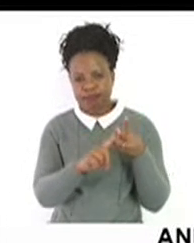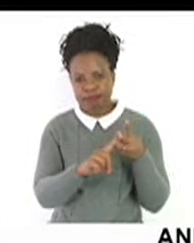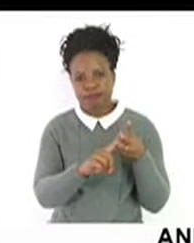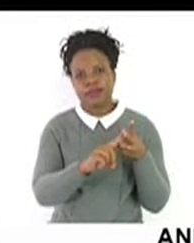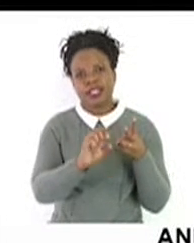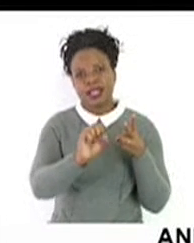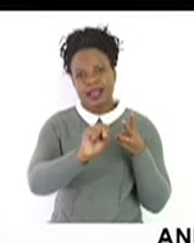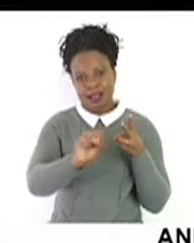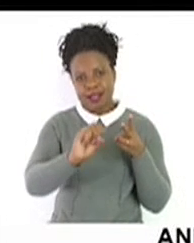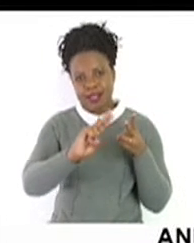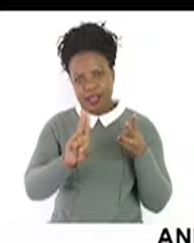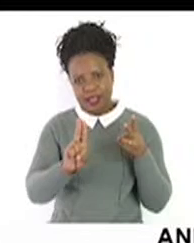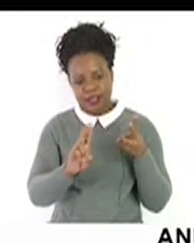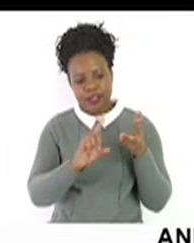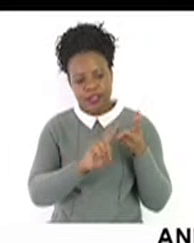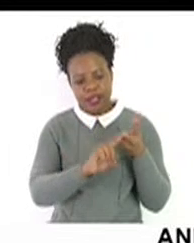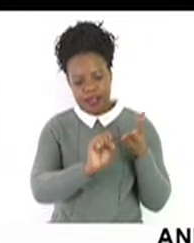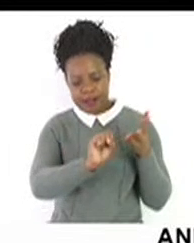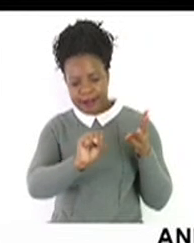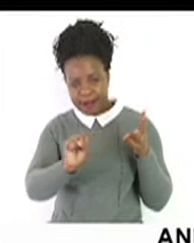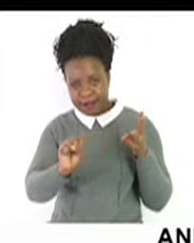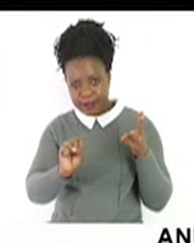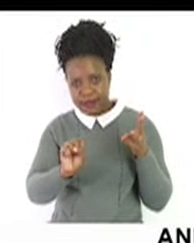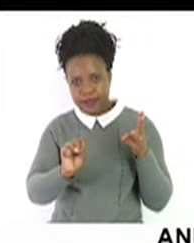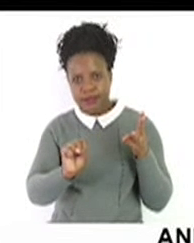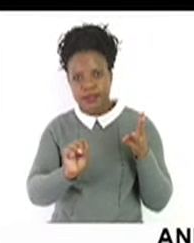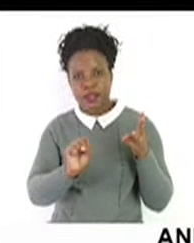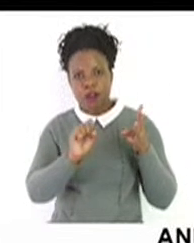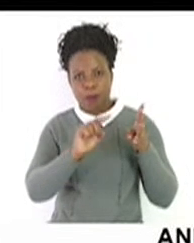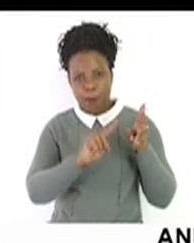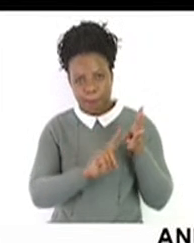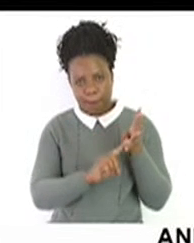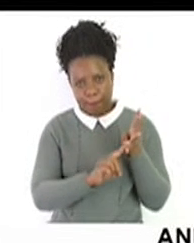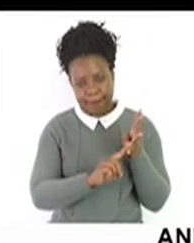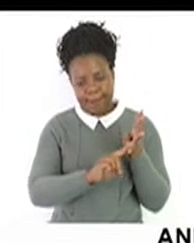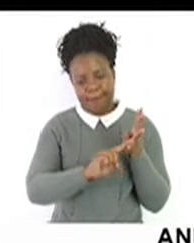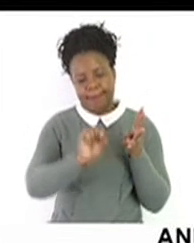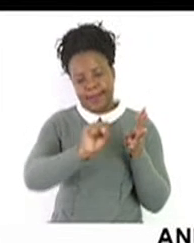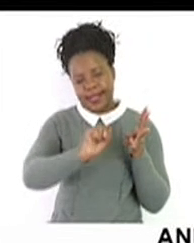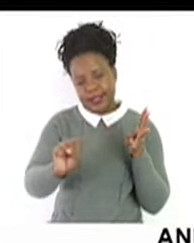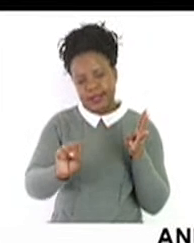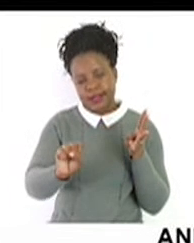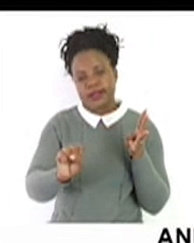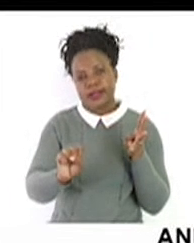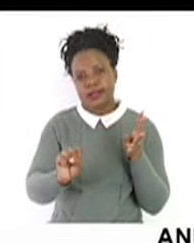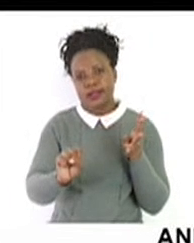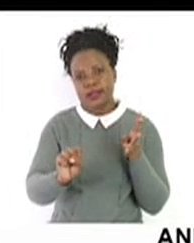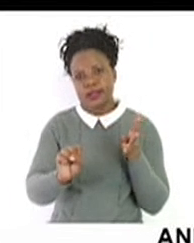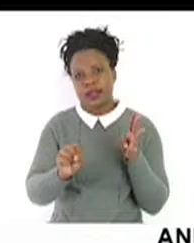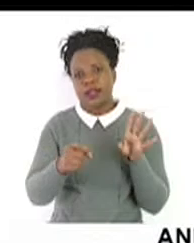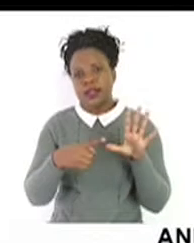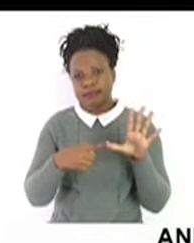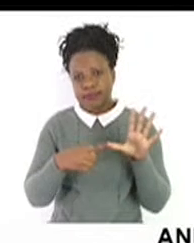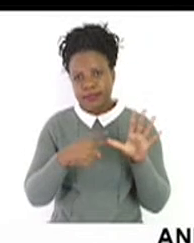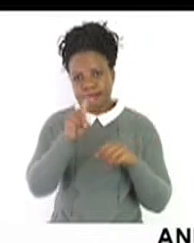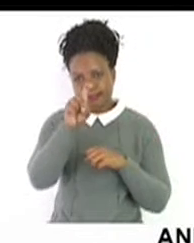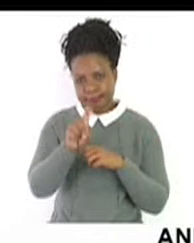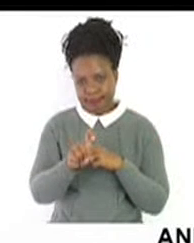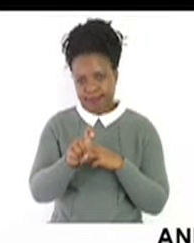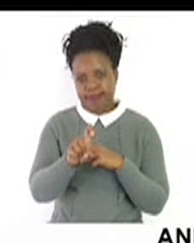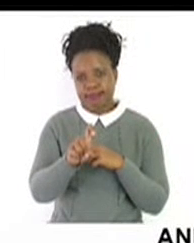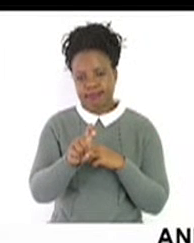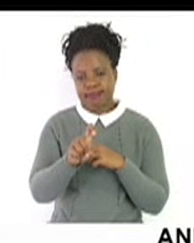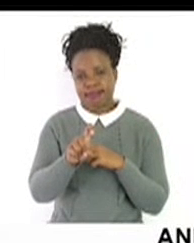SH, double S or SS, or S, or